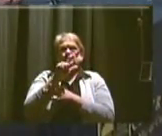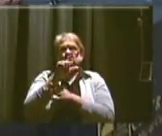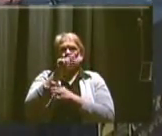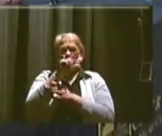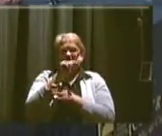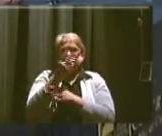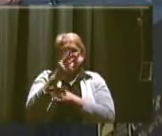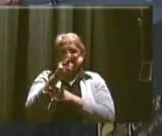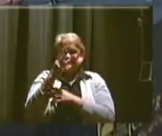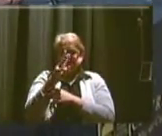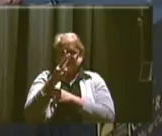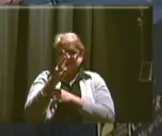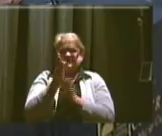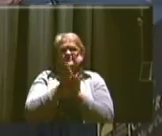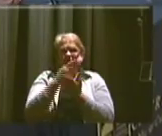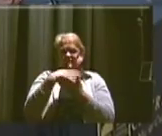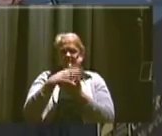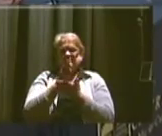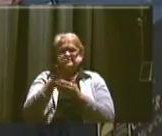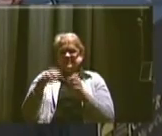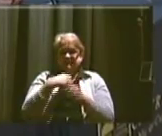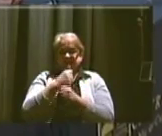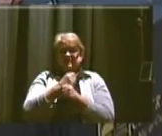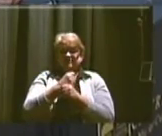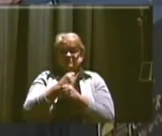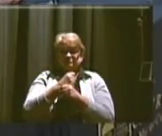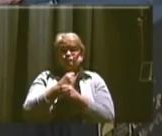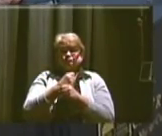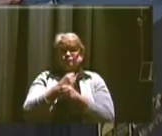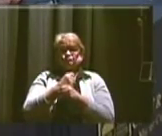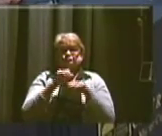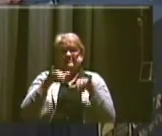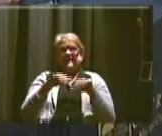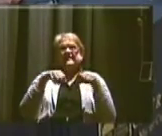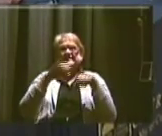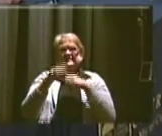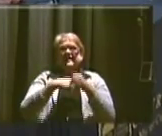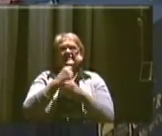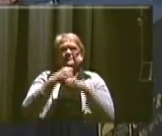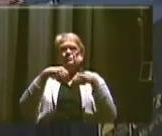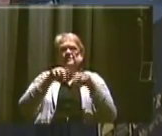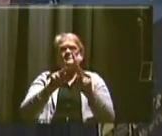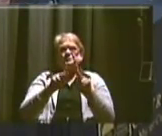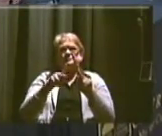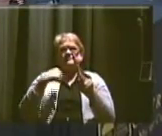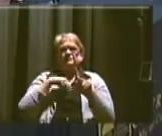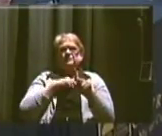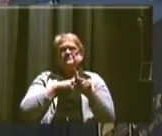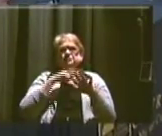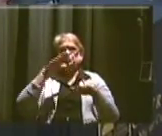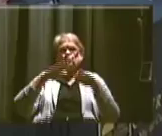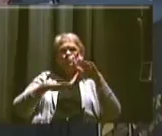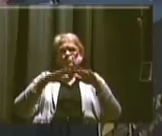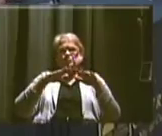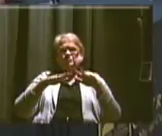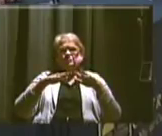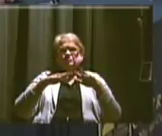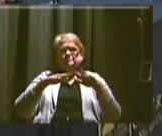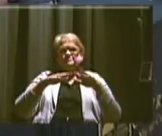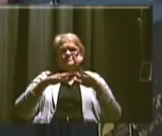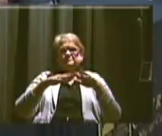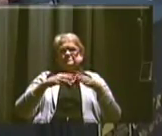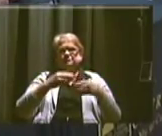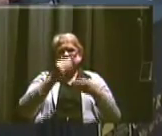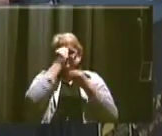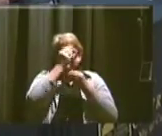2016 will be a budget year, and that will be an opportunity for us to weigh in on any number of things, including funding